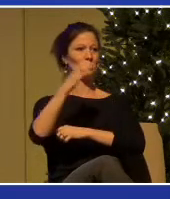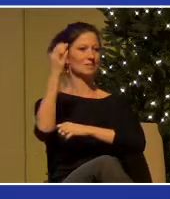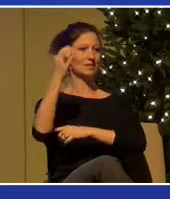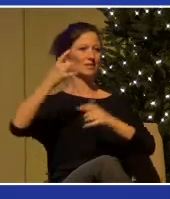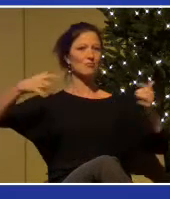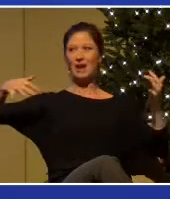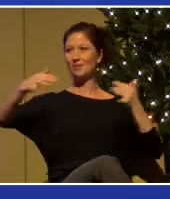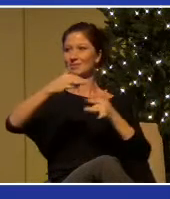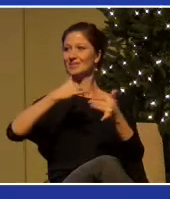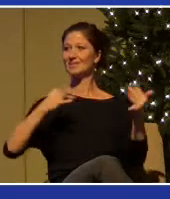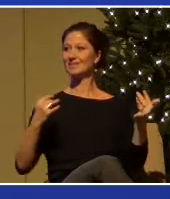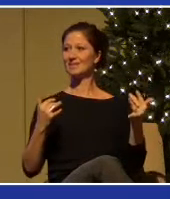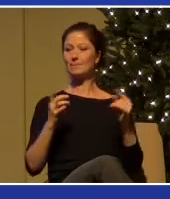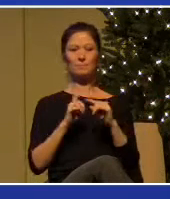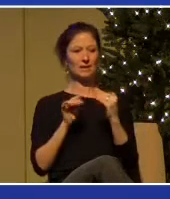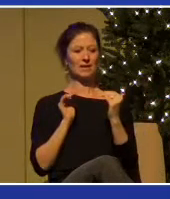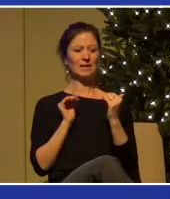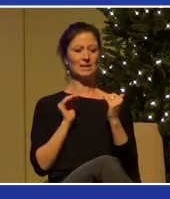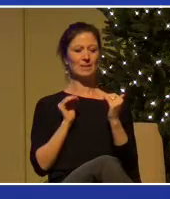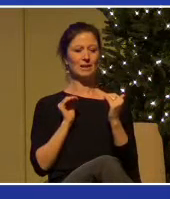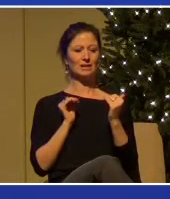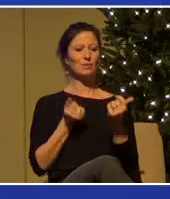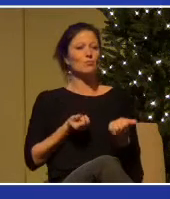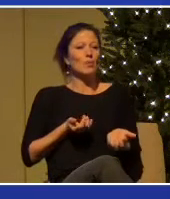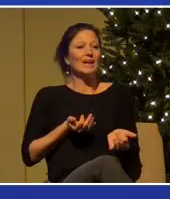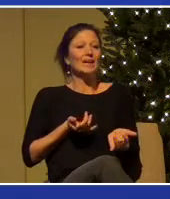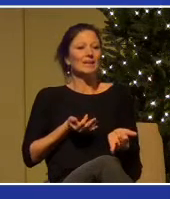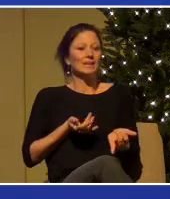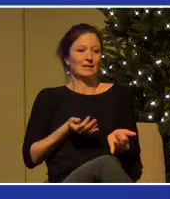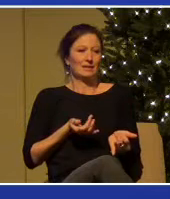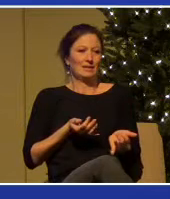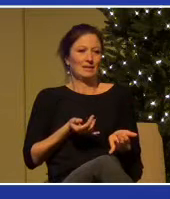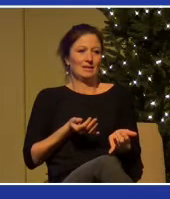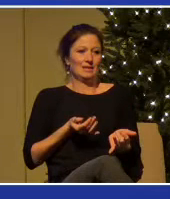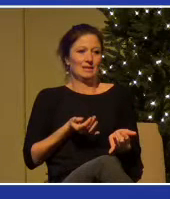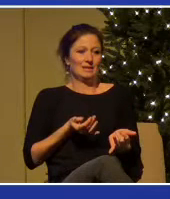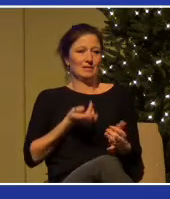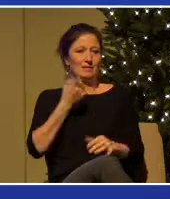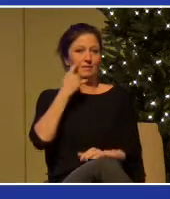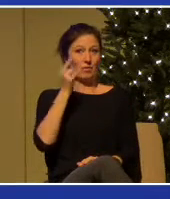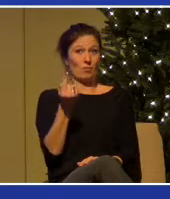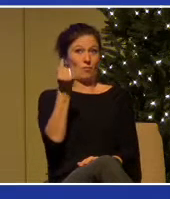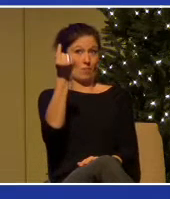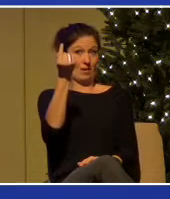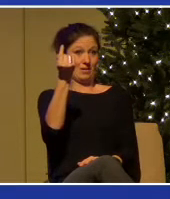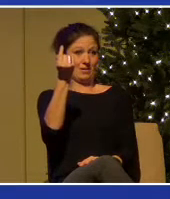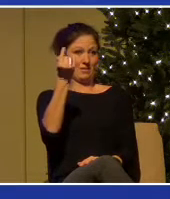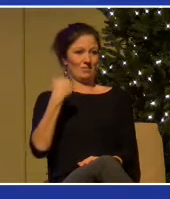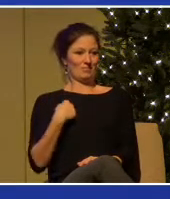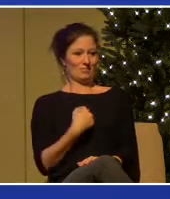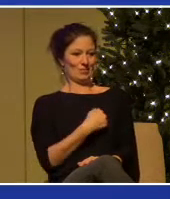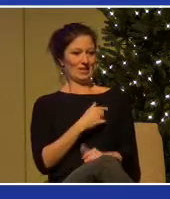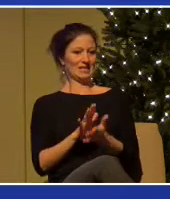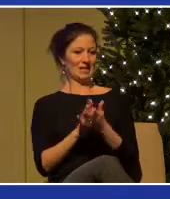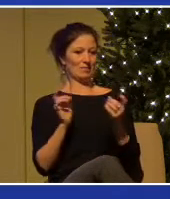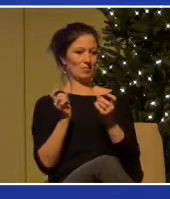but expectant waiting for the one that we celebrate at